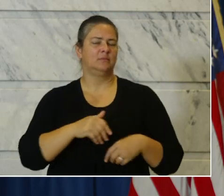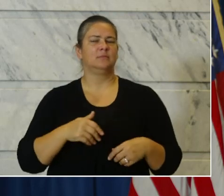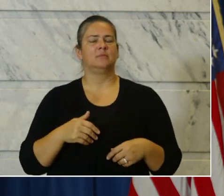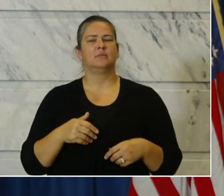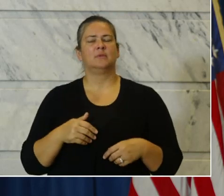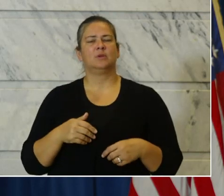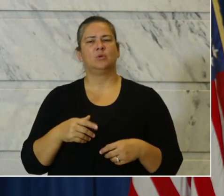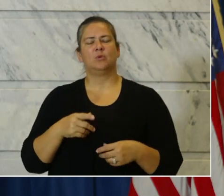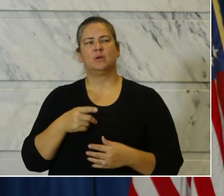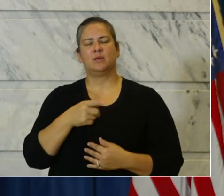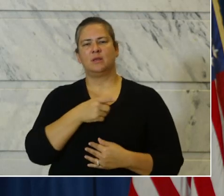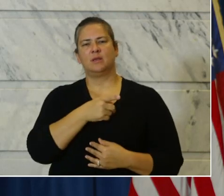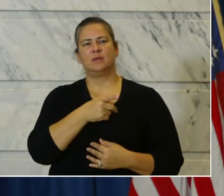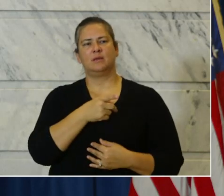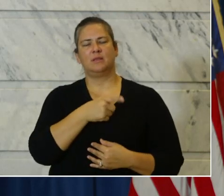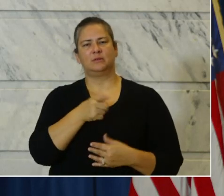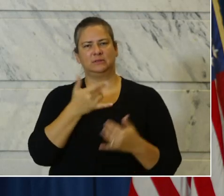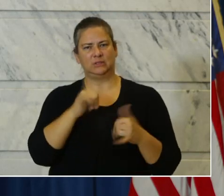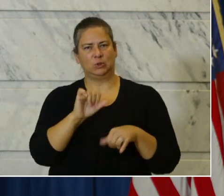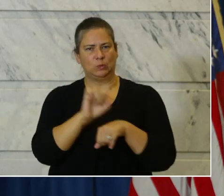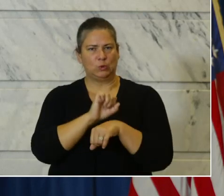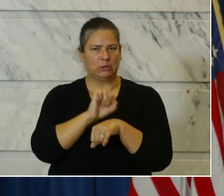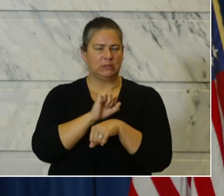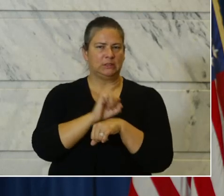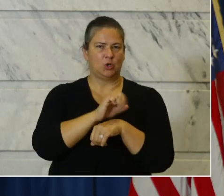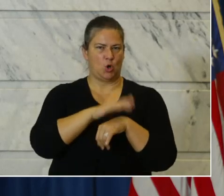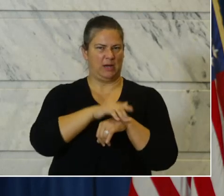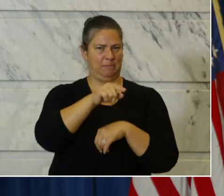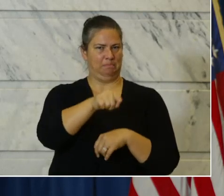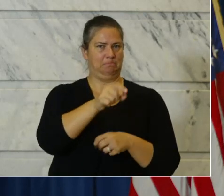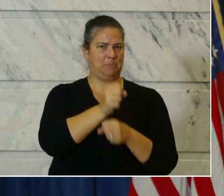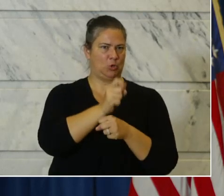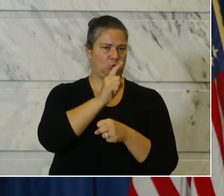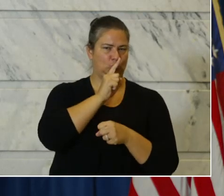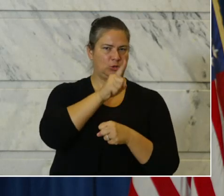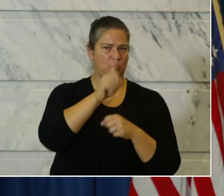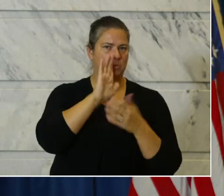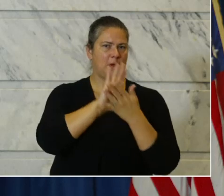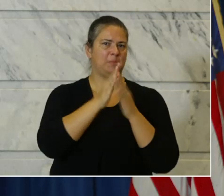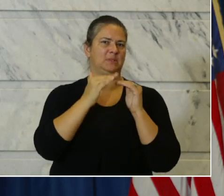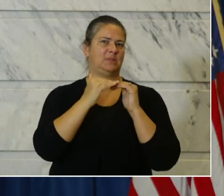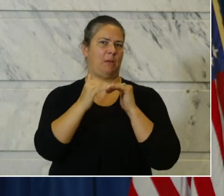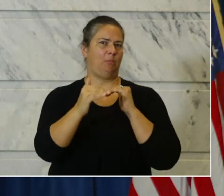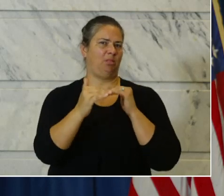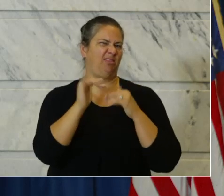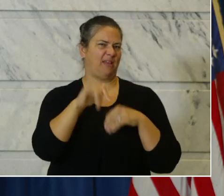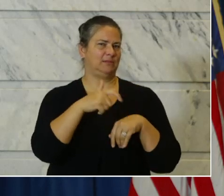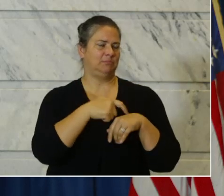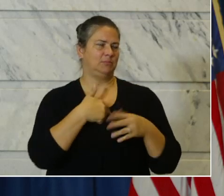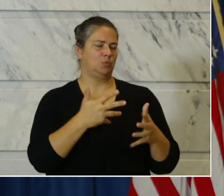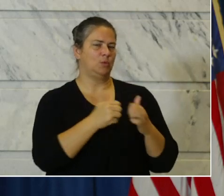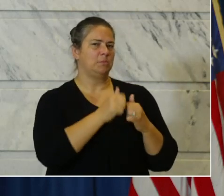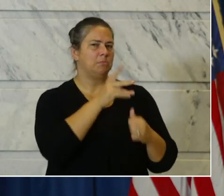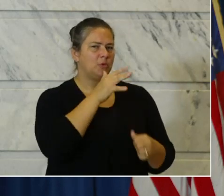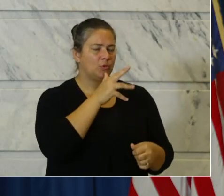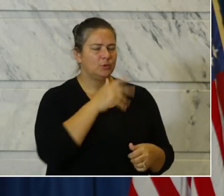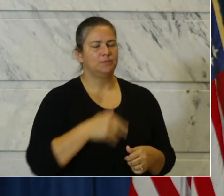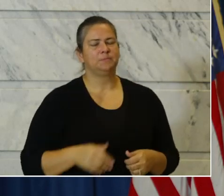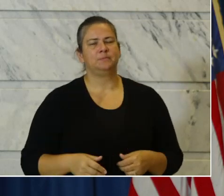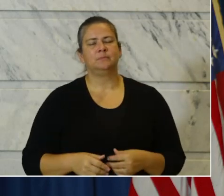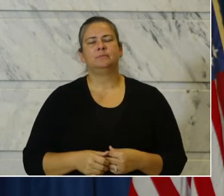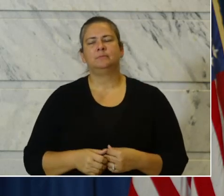period where they were still working to ensure his stability. I want to